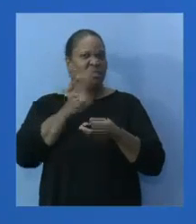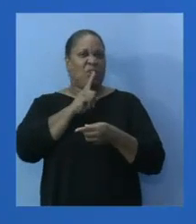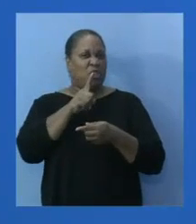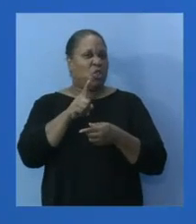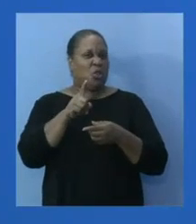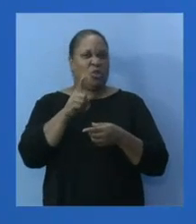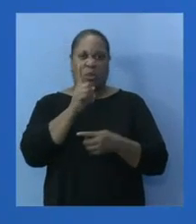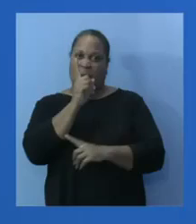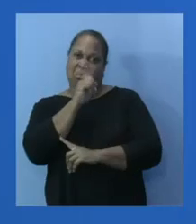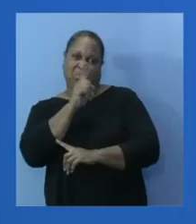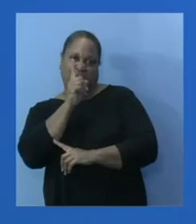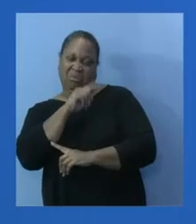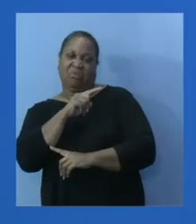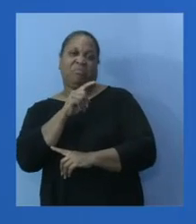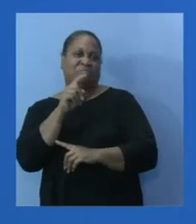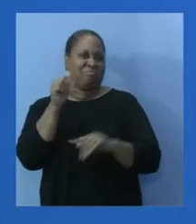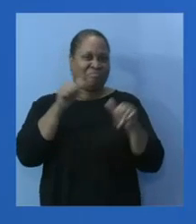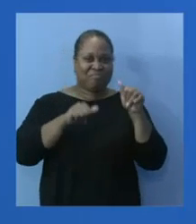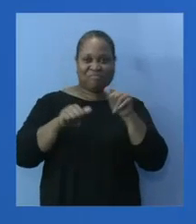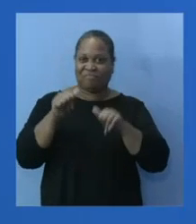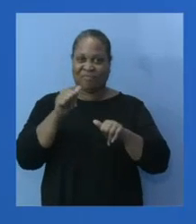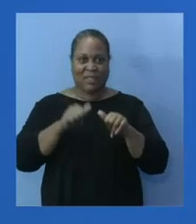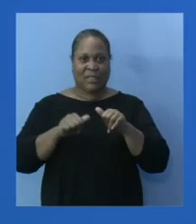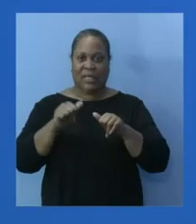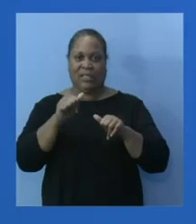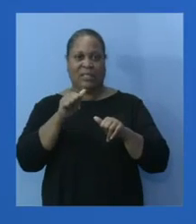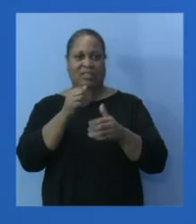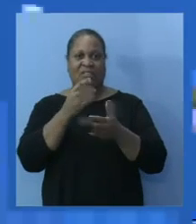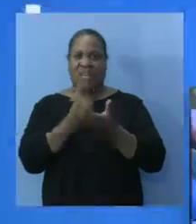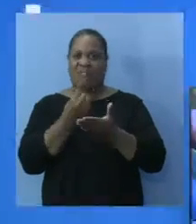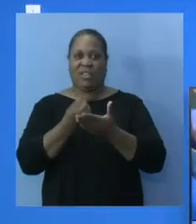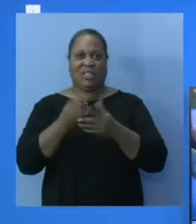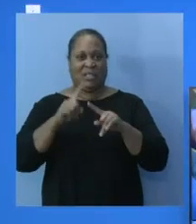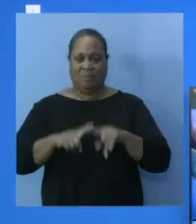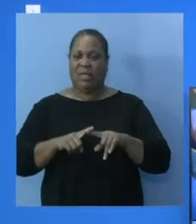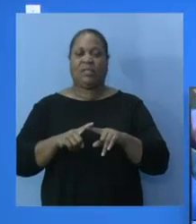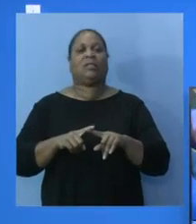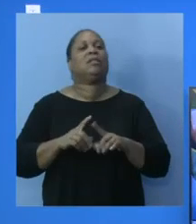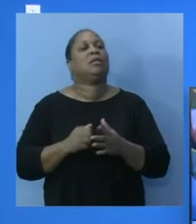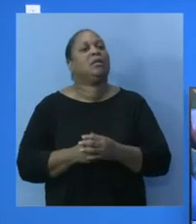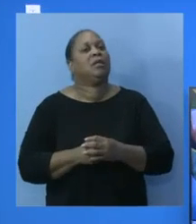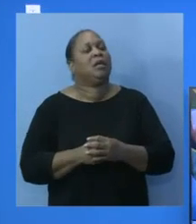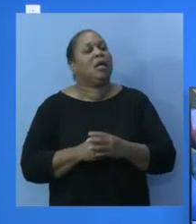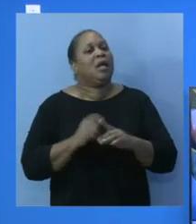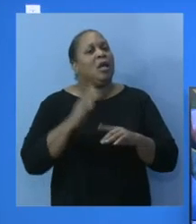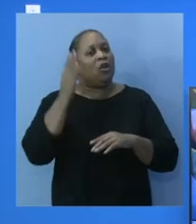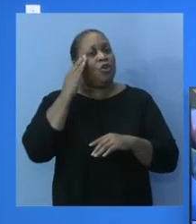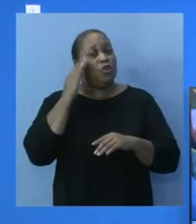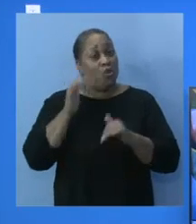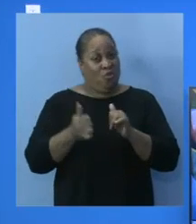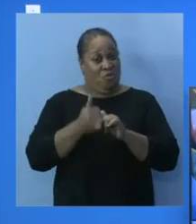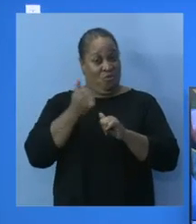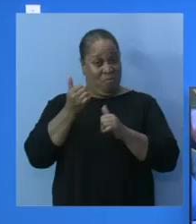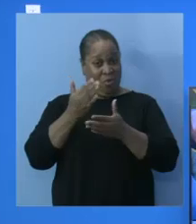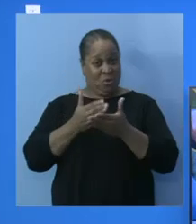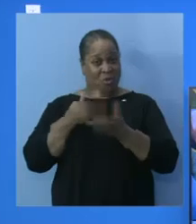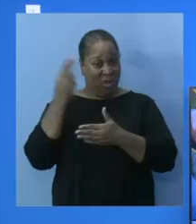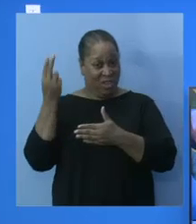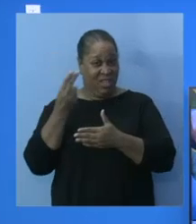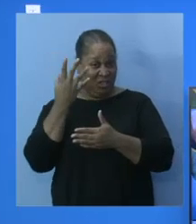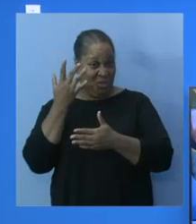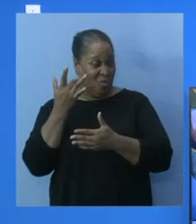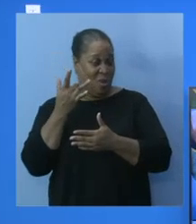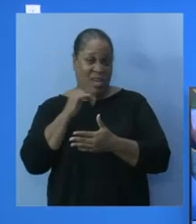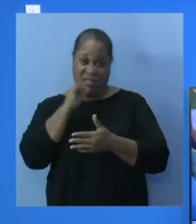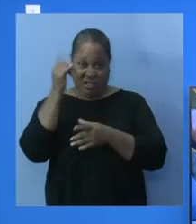reliable and not based on scientific evidence. Yes, and Prima, I guess we all know, for the most part, know the history of why we are